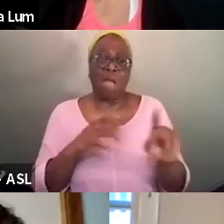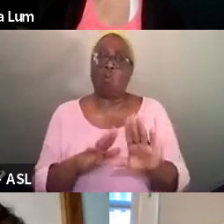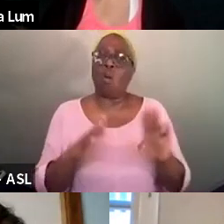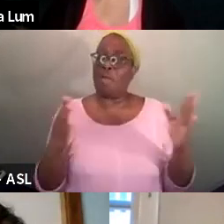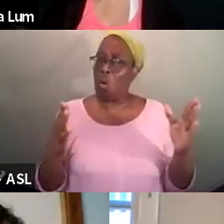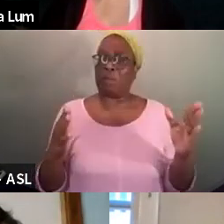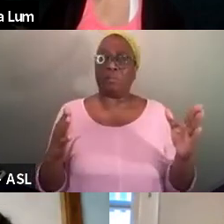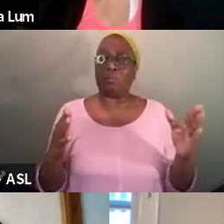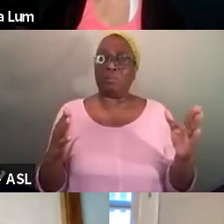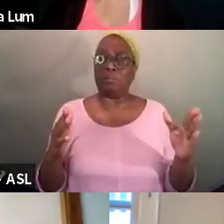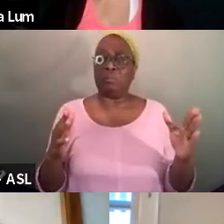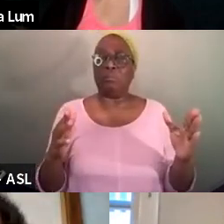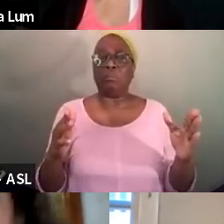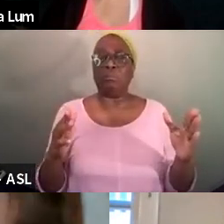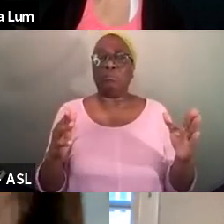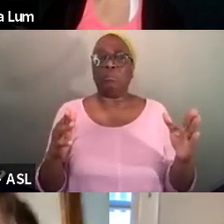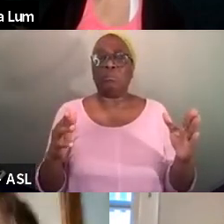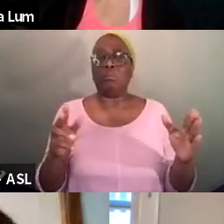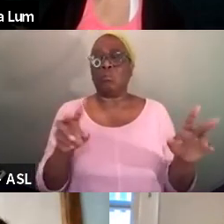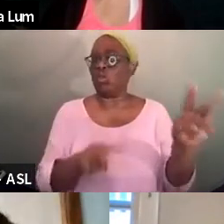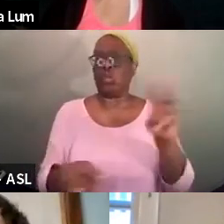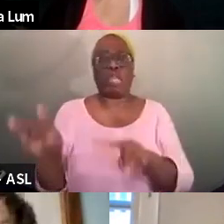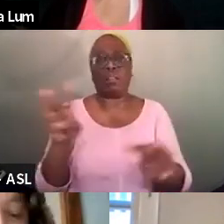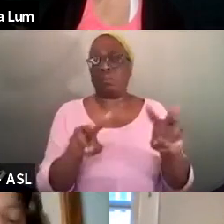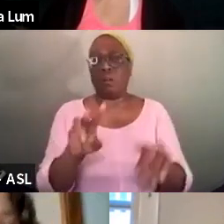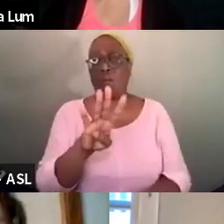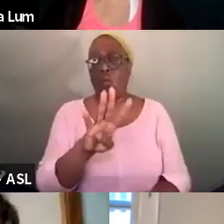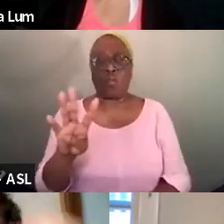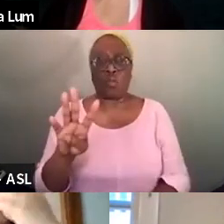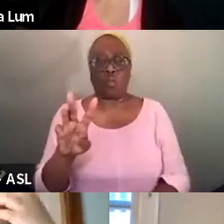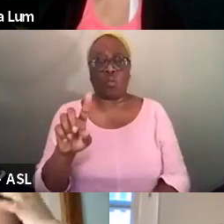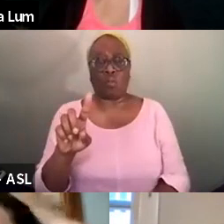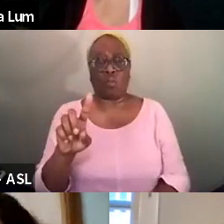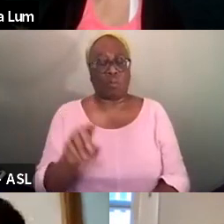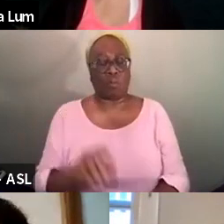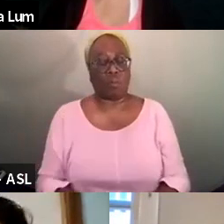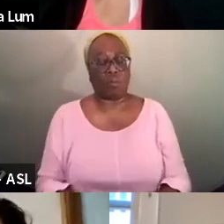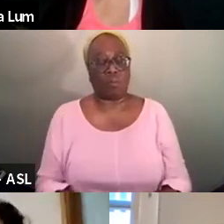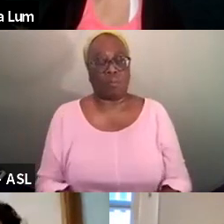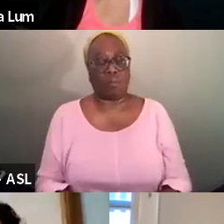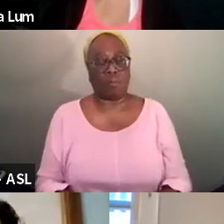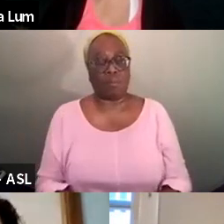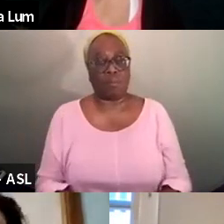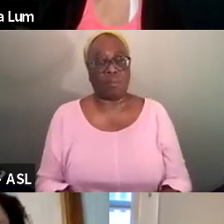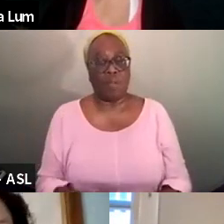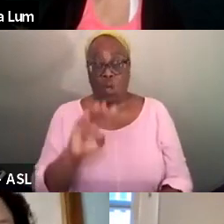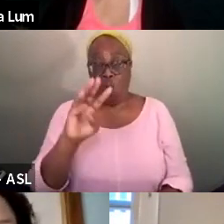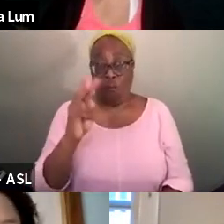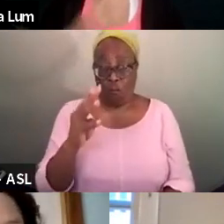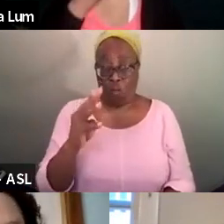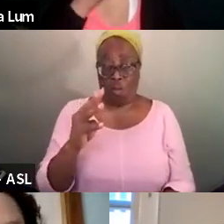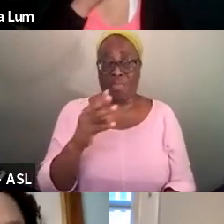all 4 of those grades for the 6th graders, and as well as maybe even seeing some of their 5th grade grades as